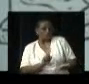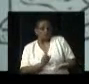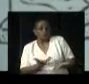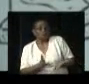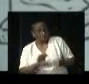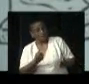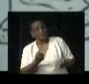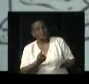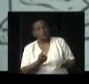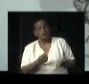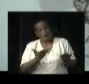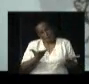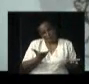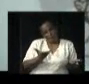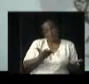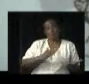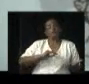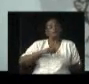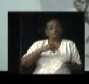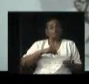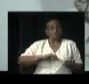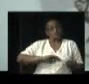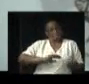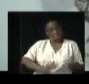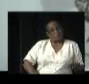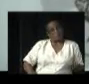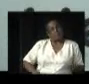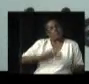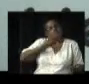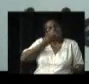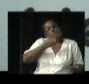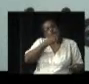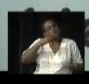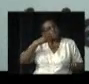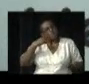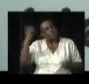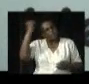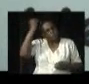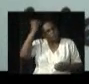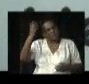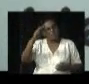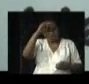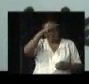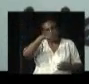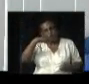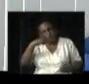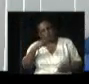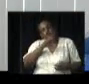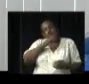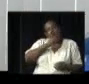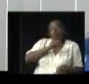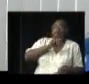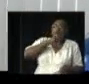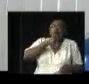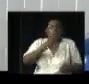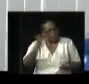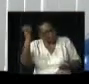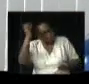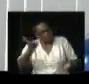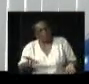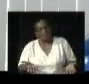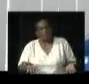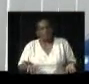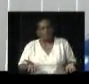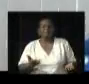disadvantages, but also gives the teenage mothers problems with their parents and grandparents. Mr. Leckie